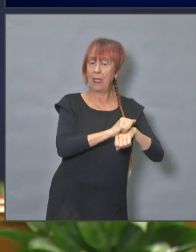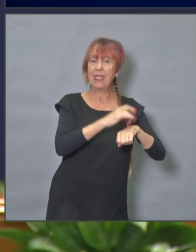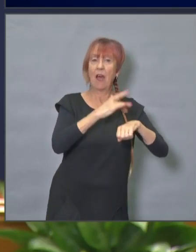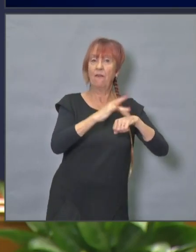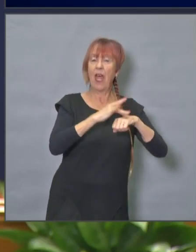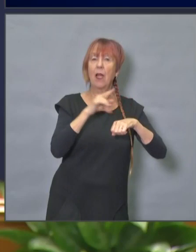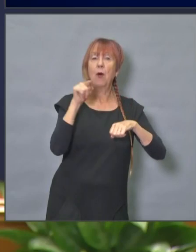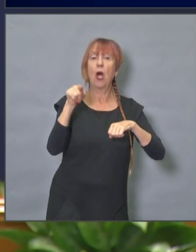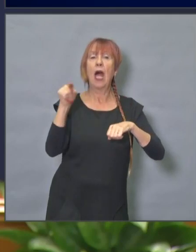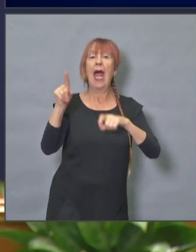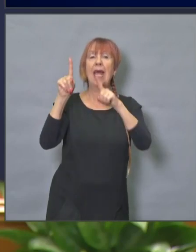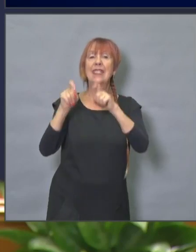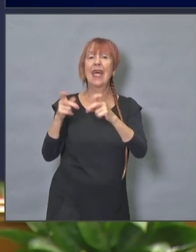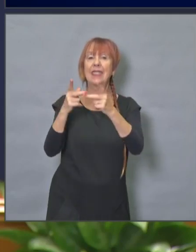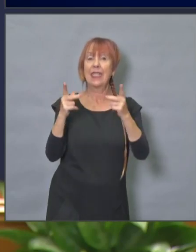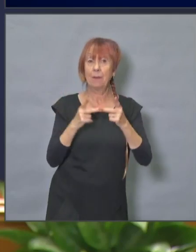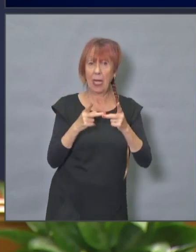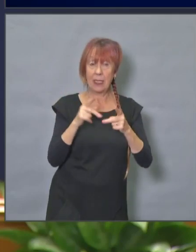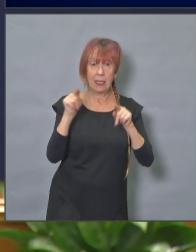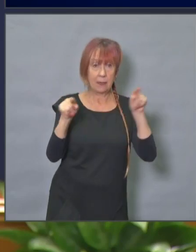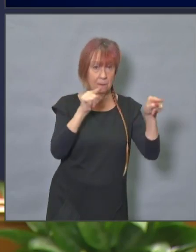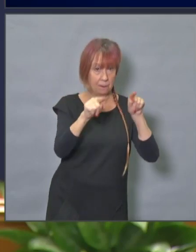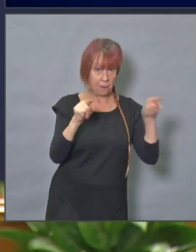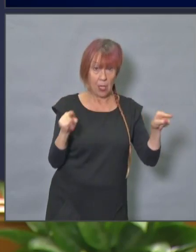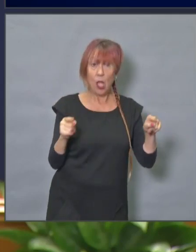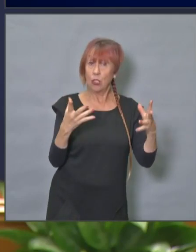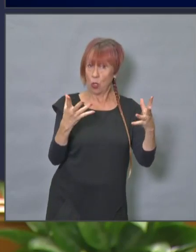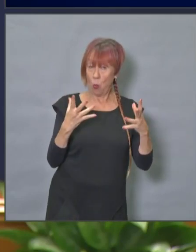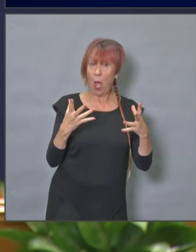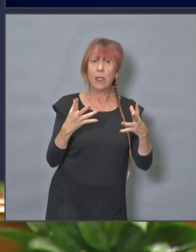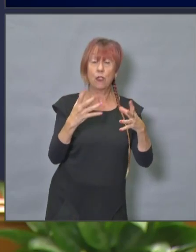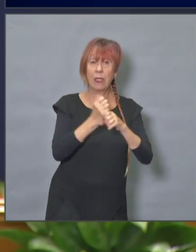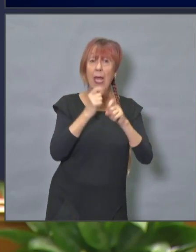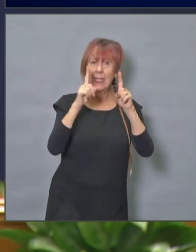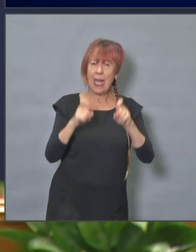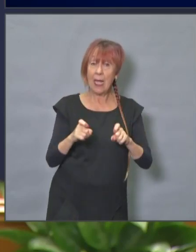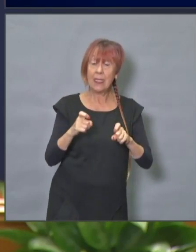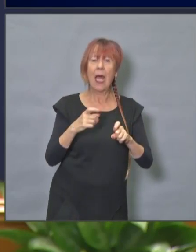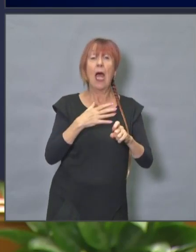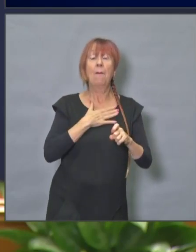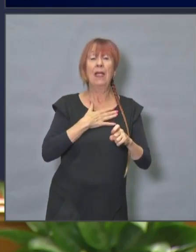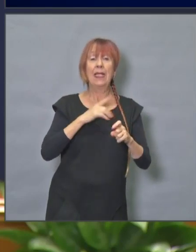testing site, so if you are looking for a place to get tested, please go to